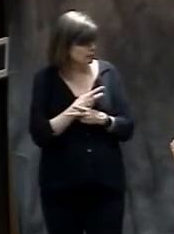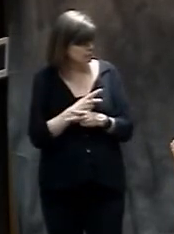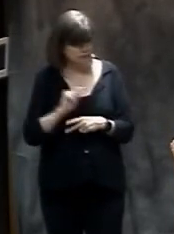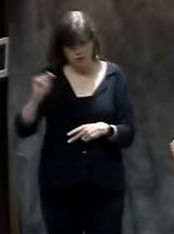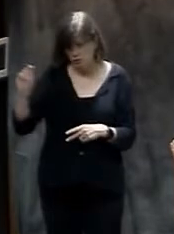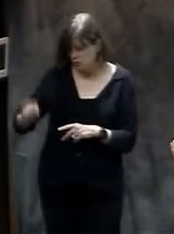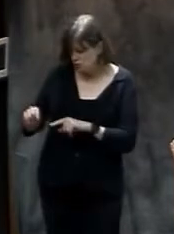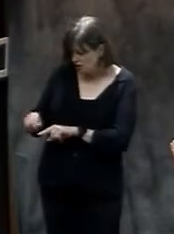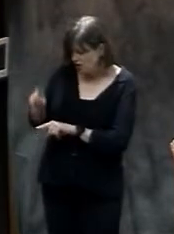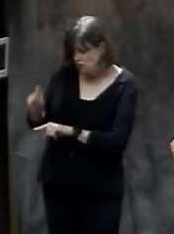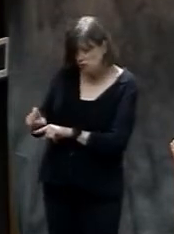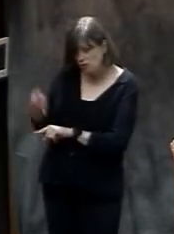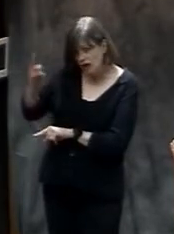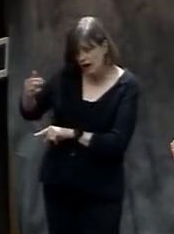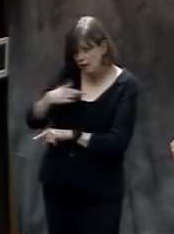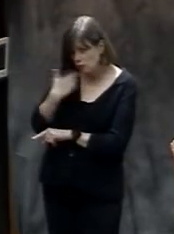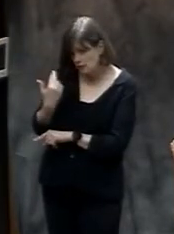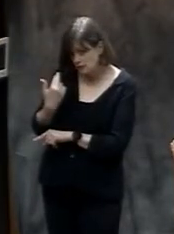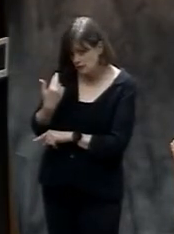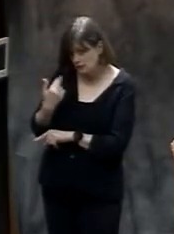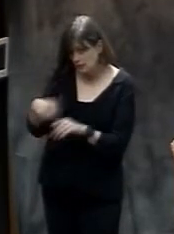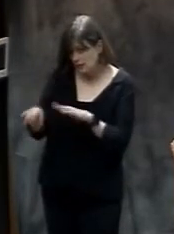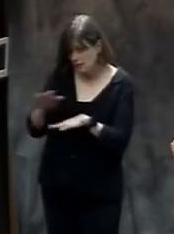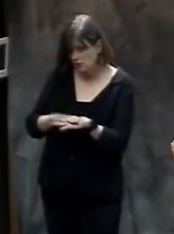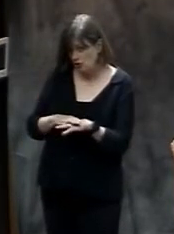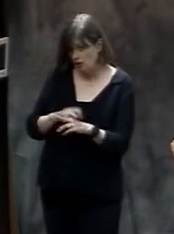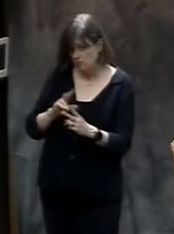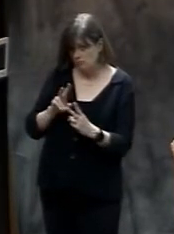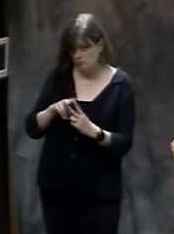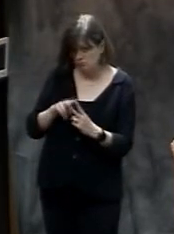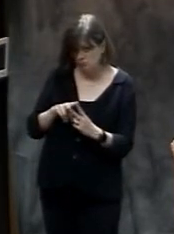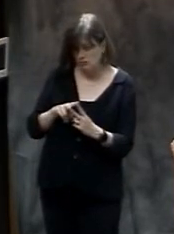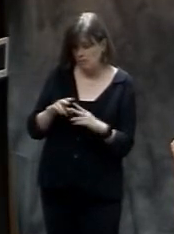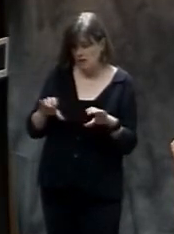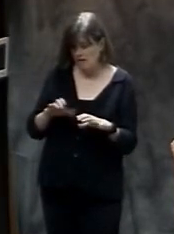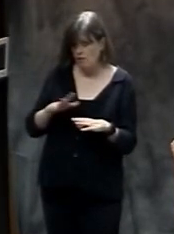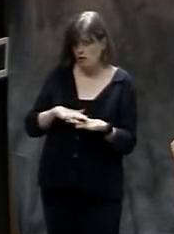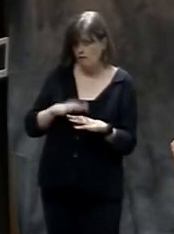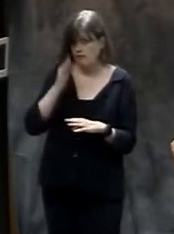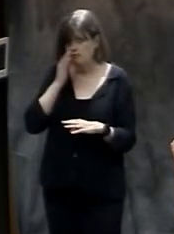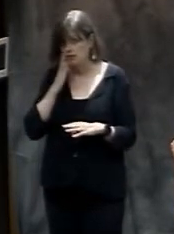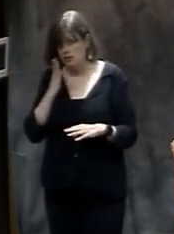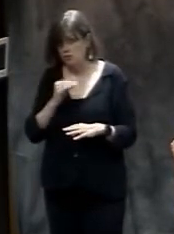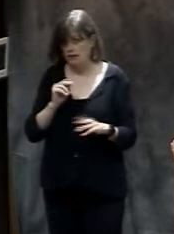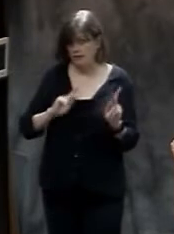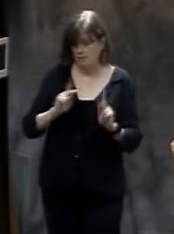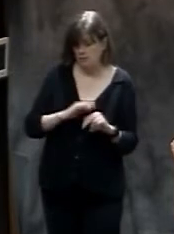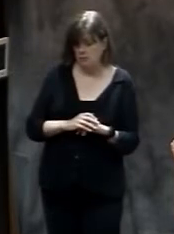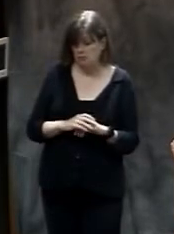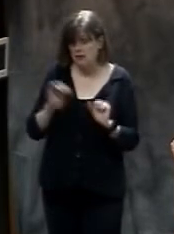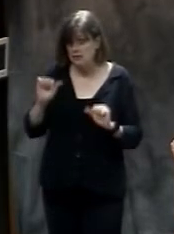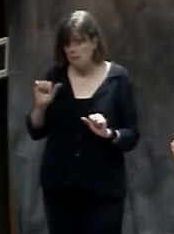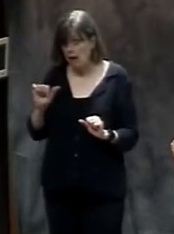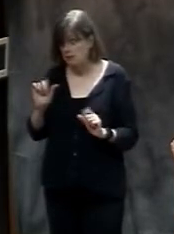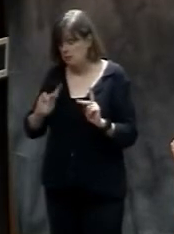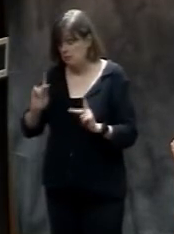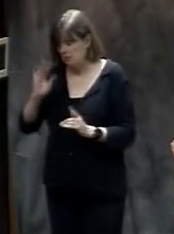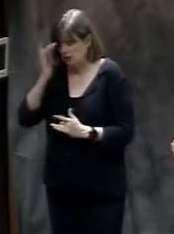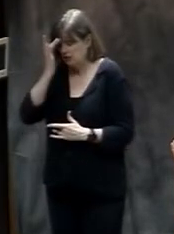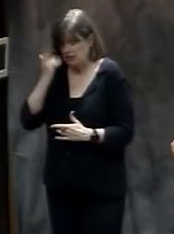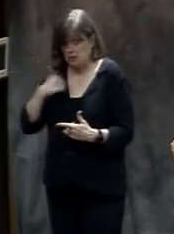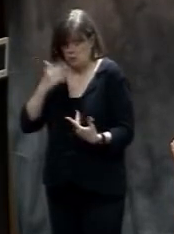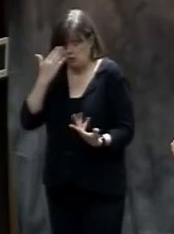be at higher risk based on these data. It's possible that there are epidemics taking place here and we just don't know them. Remember I